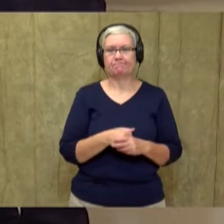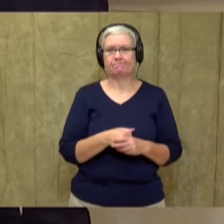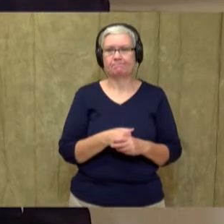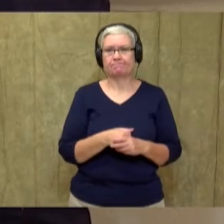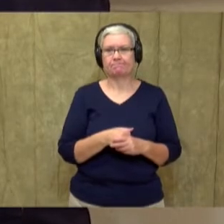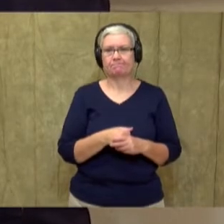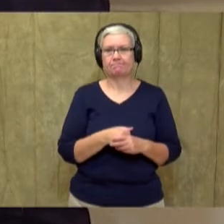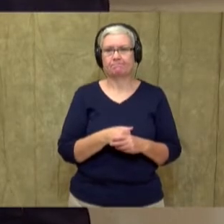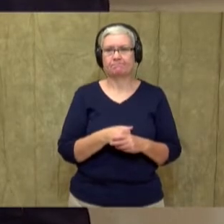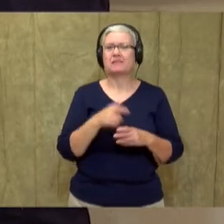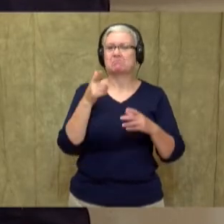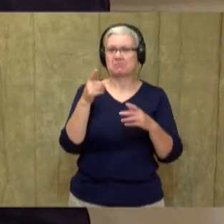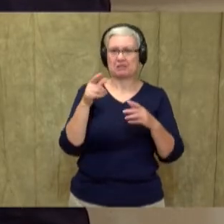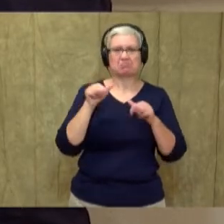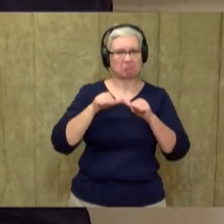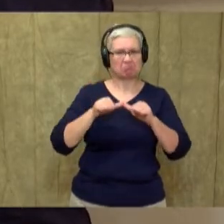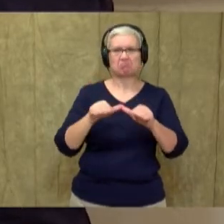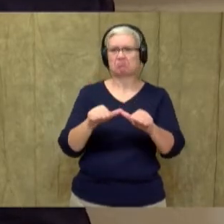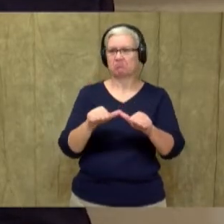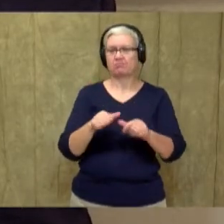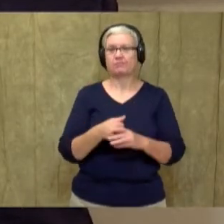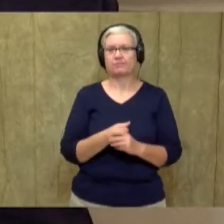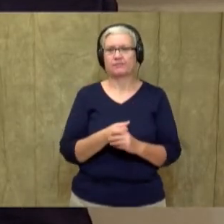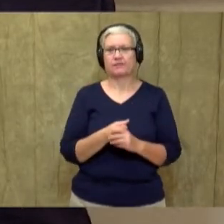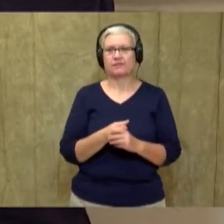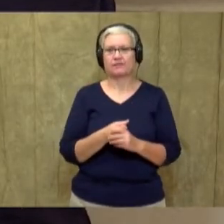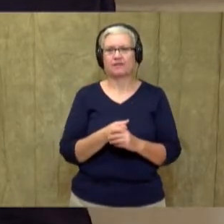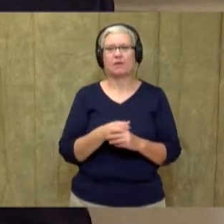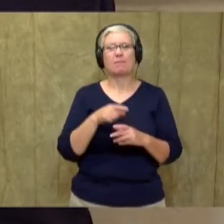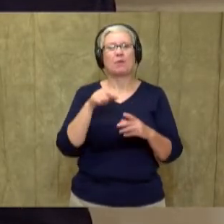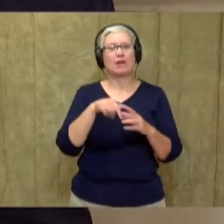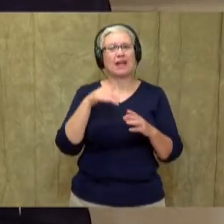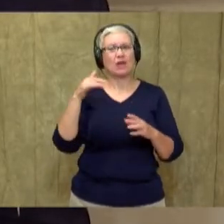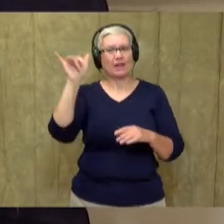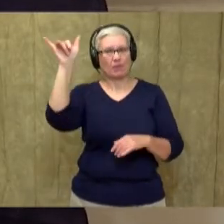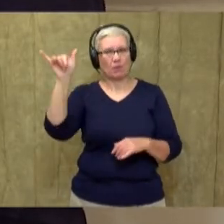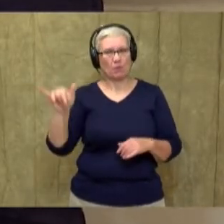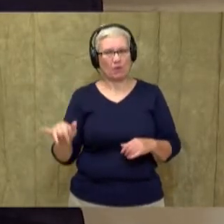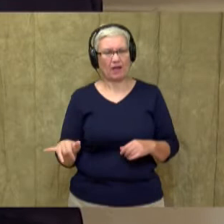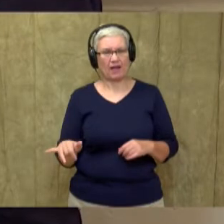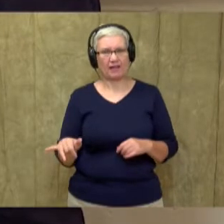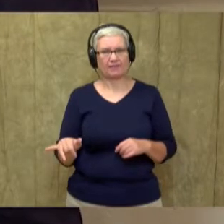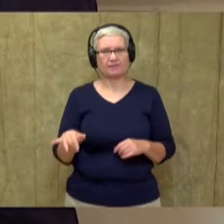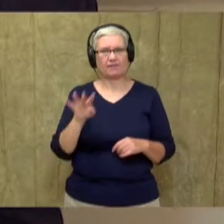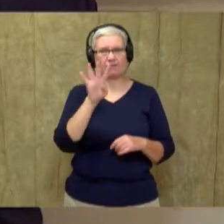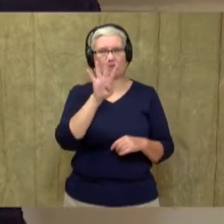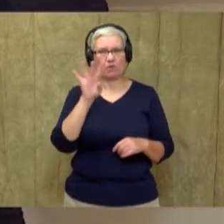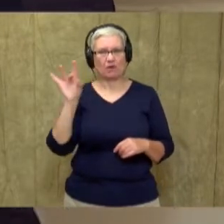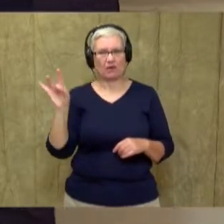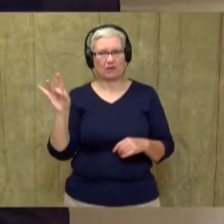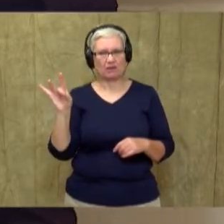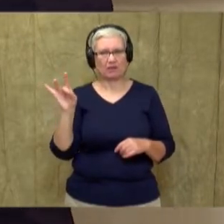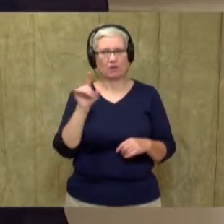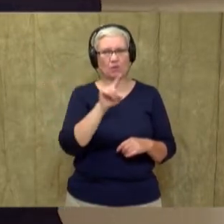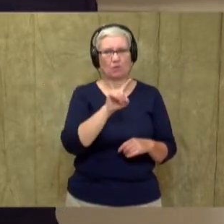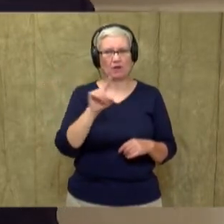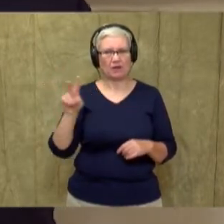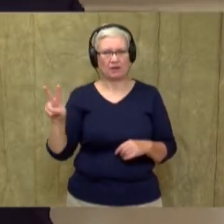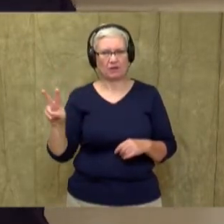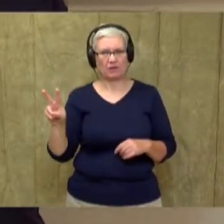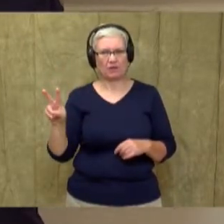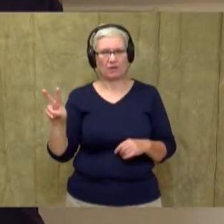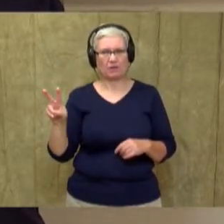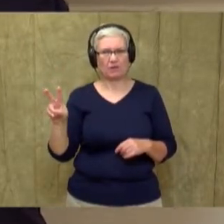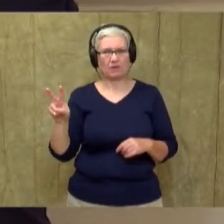So those are pretty constant. But when I'm looking at the outputs, going from 4 to 8, 1 to 2,